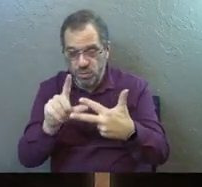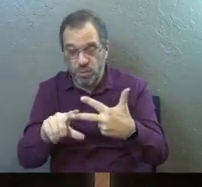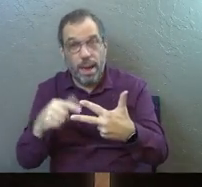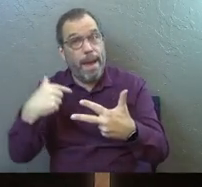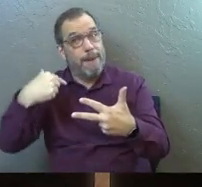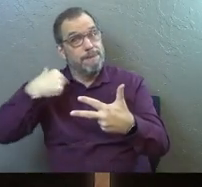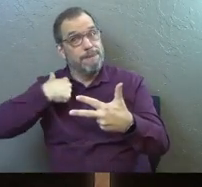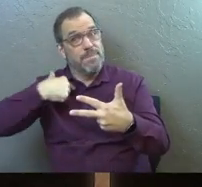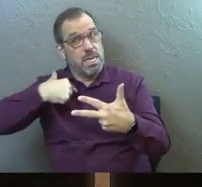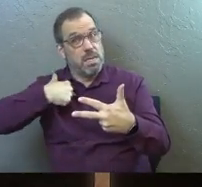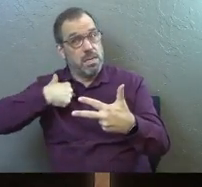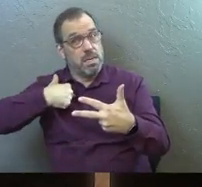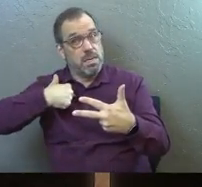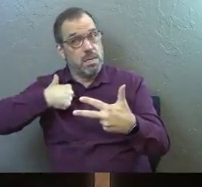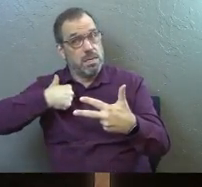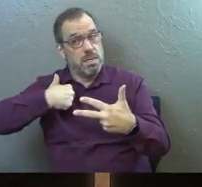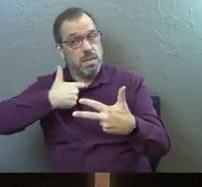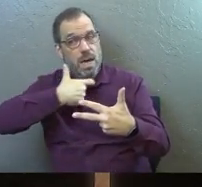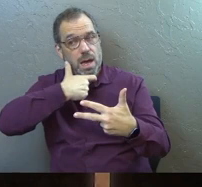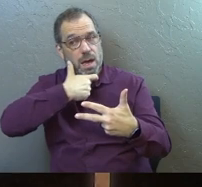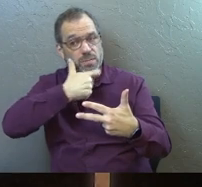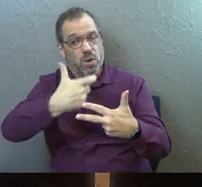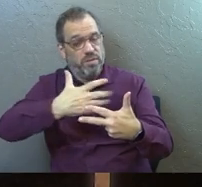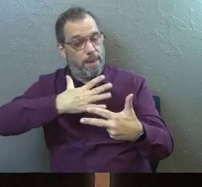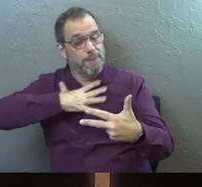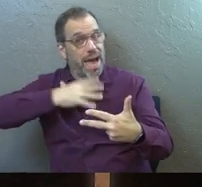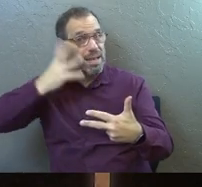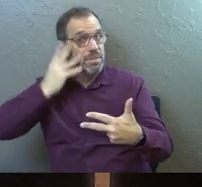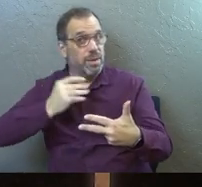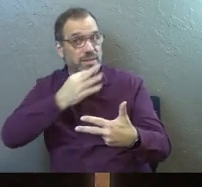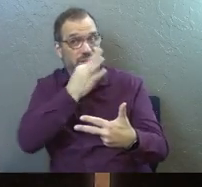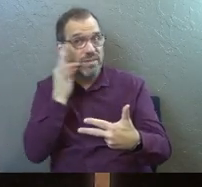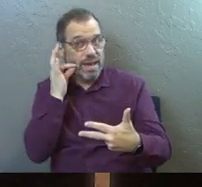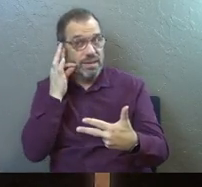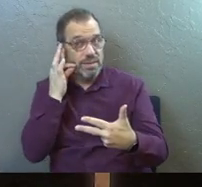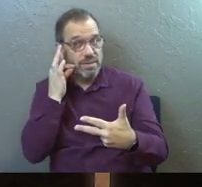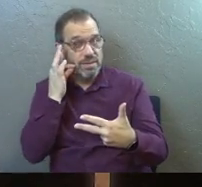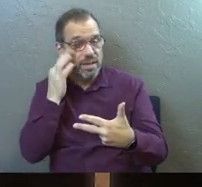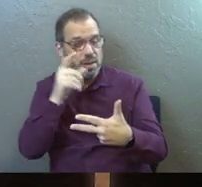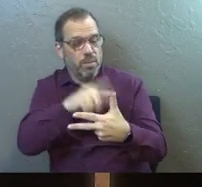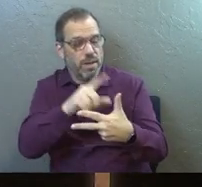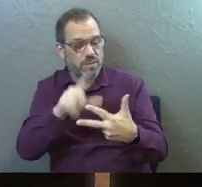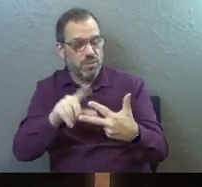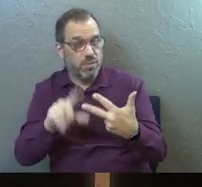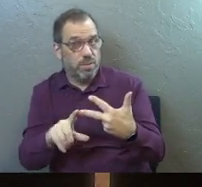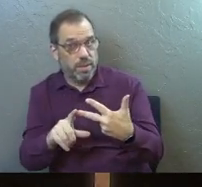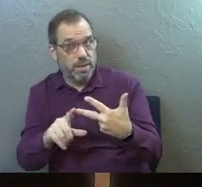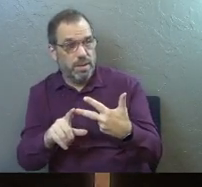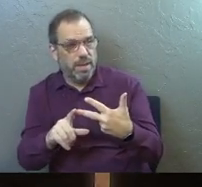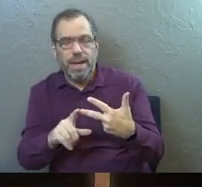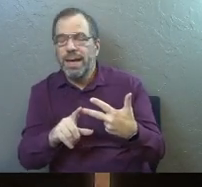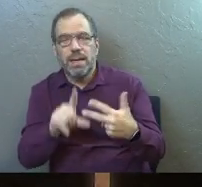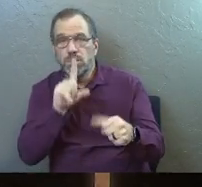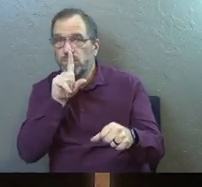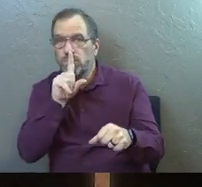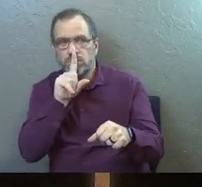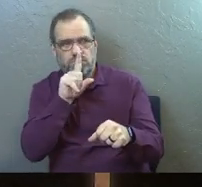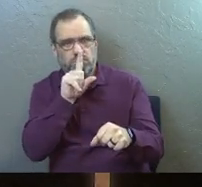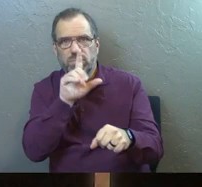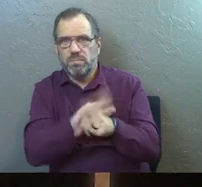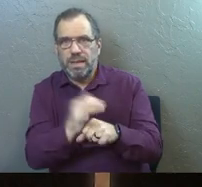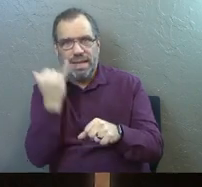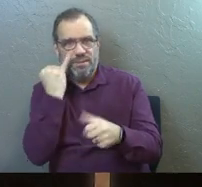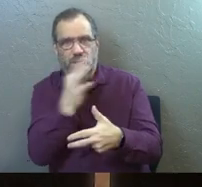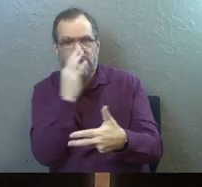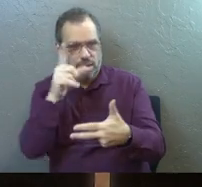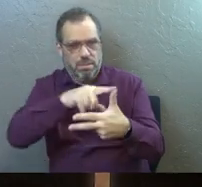that I have observed in my own experience. So I have observed these in my own experience. I am not guaranteeing that if